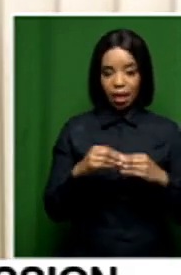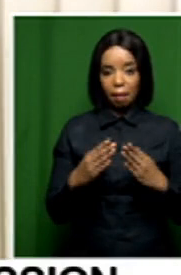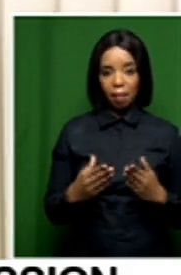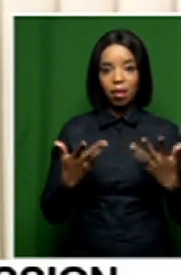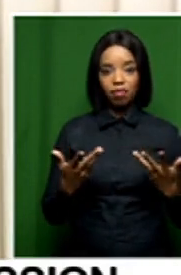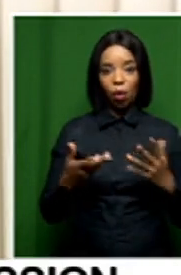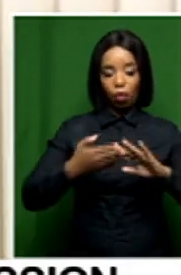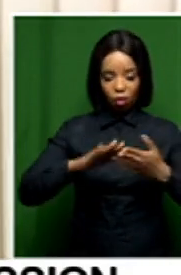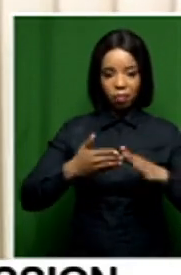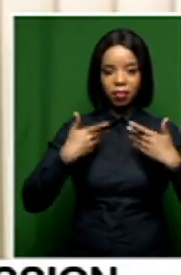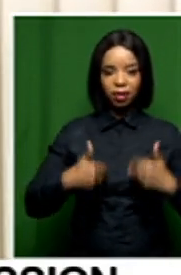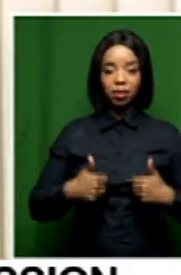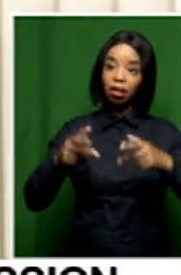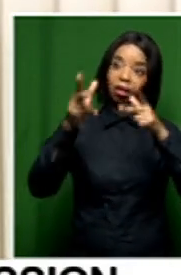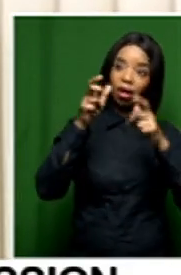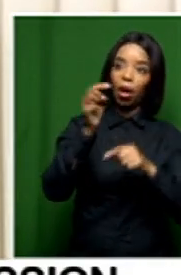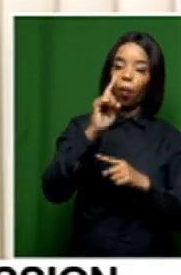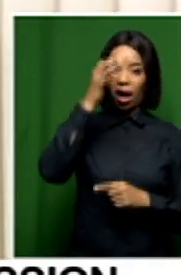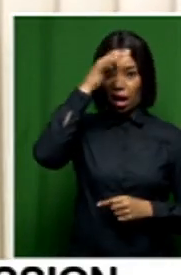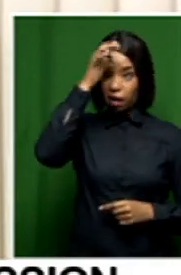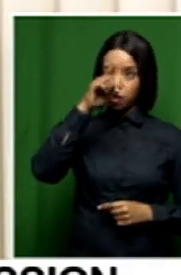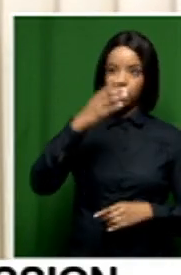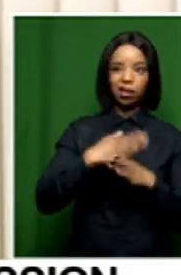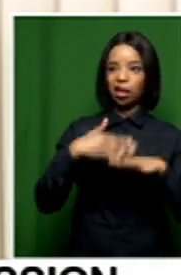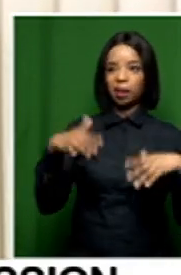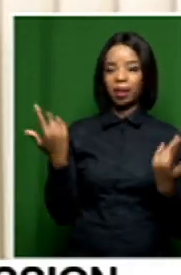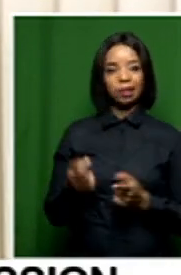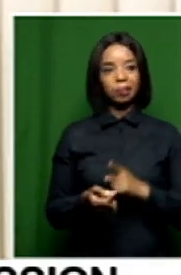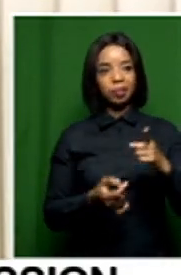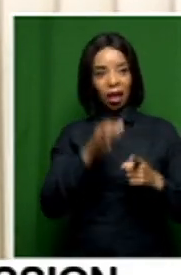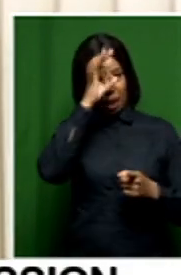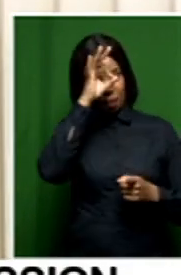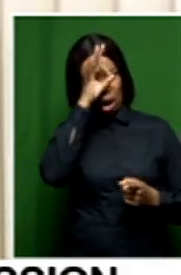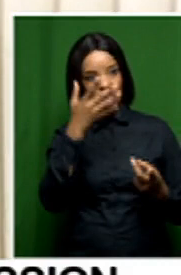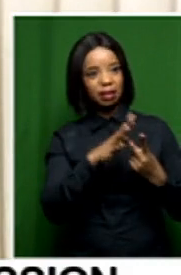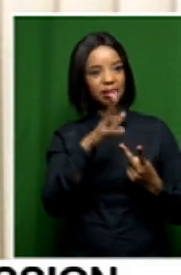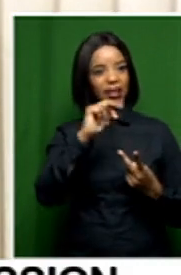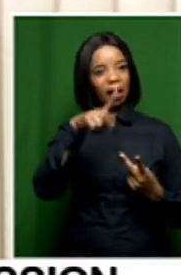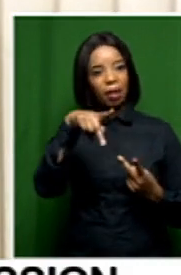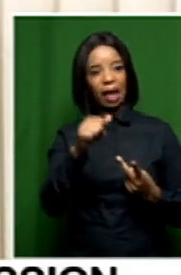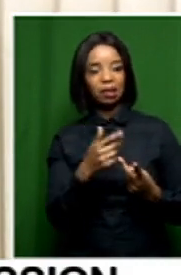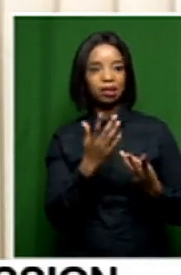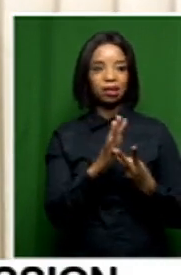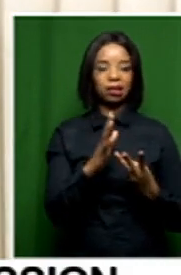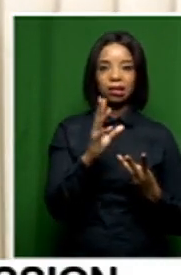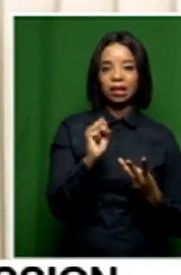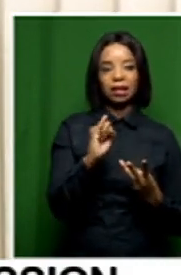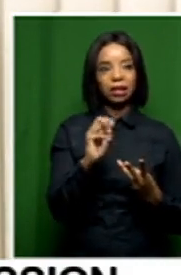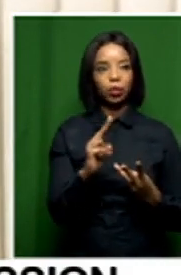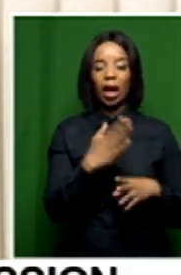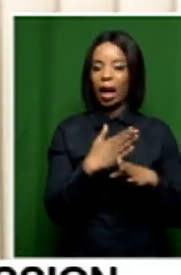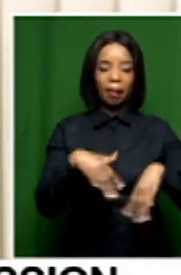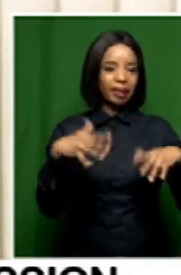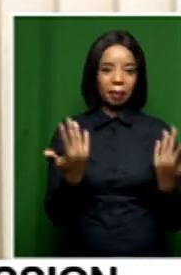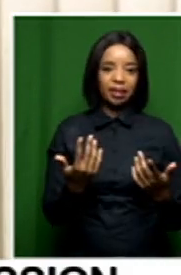have a government which is not working, we have law enforcement agencies which are not working, and the situation is going to continue in perpetuity,